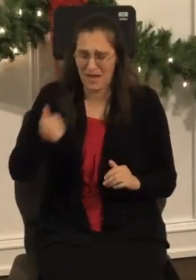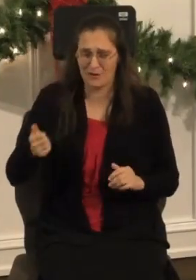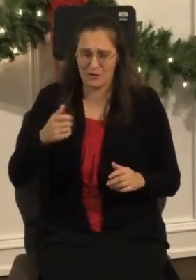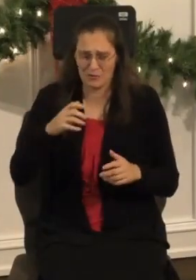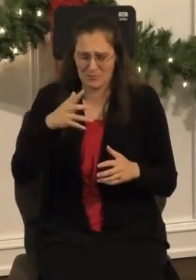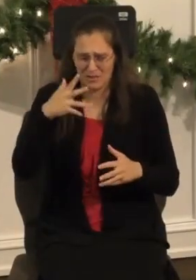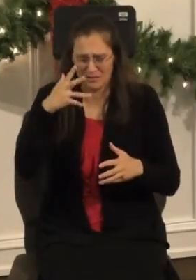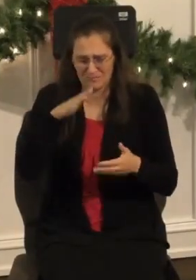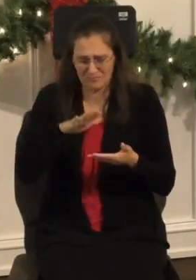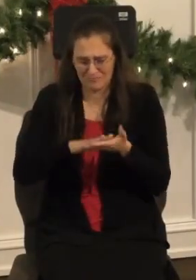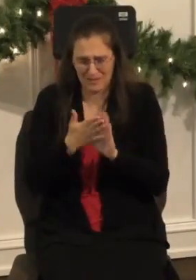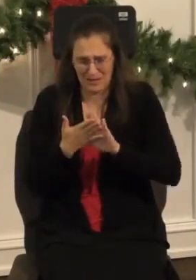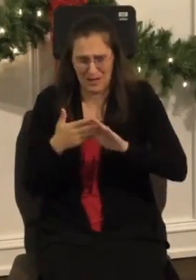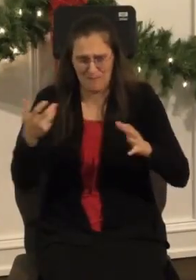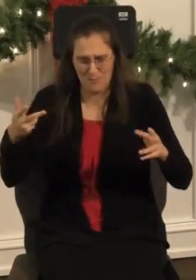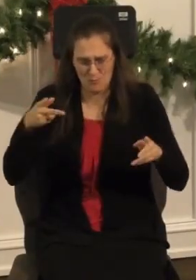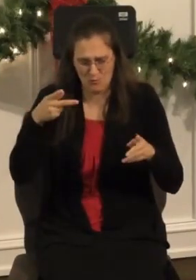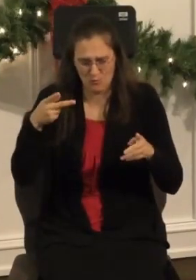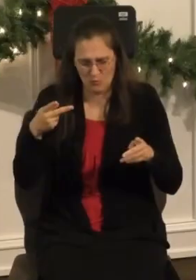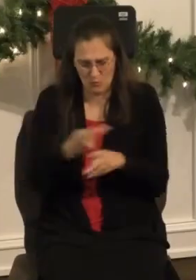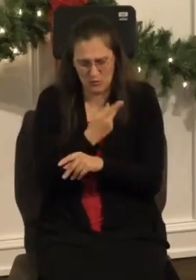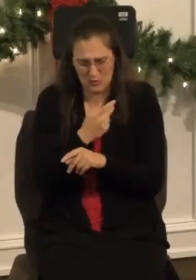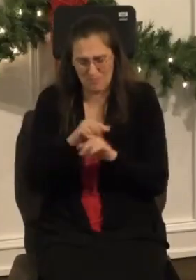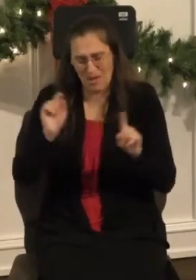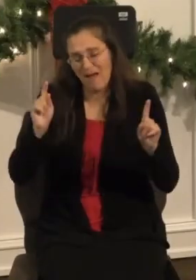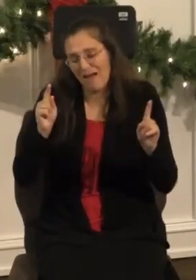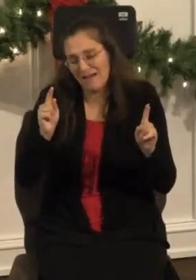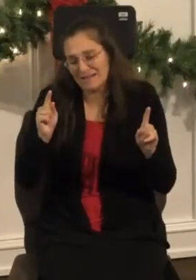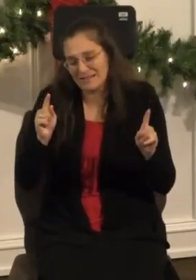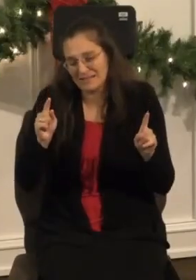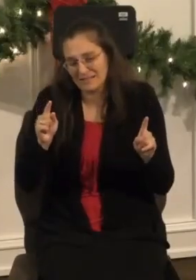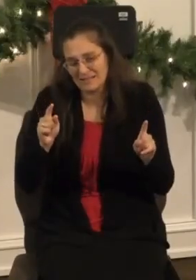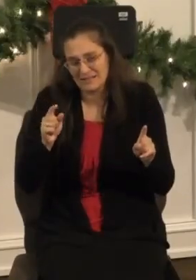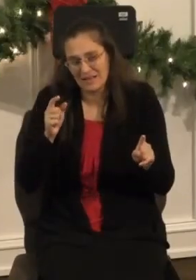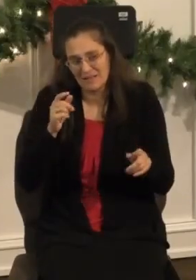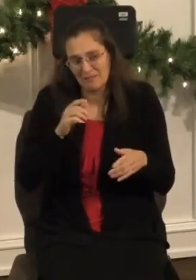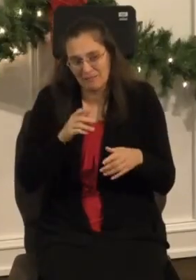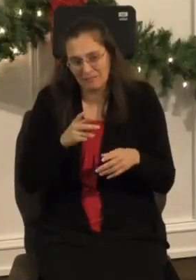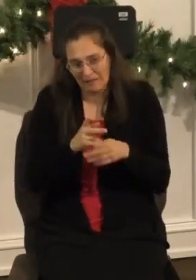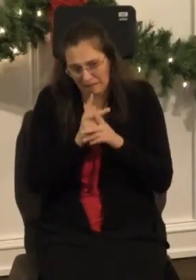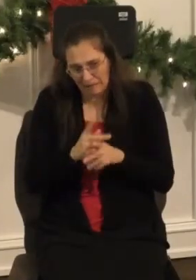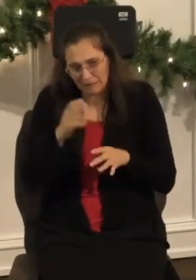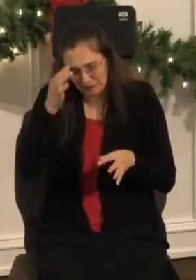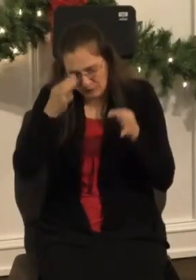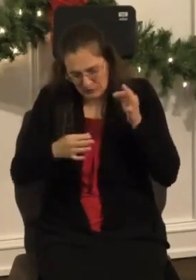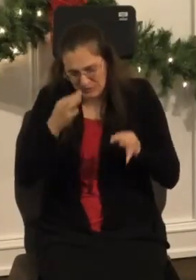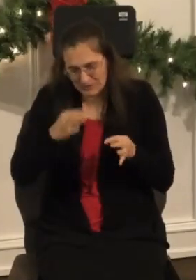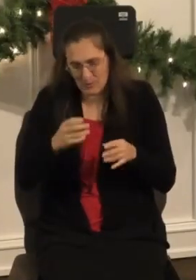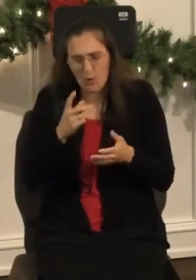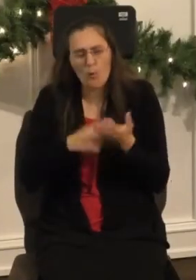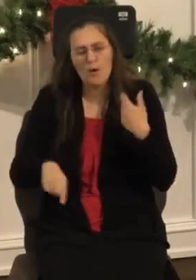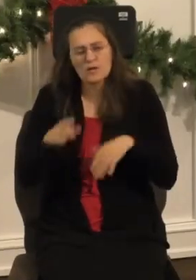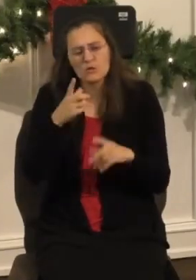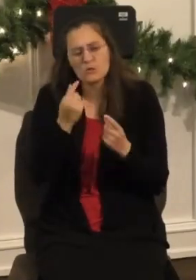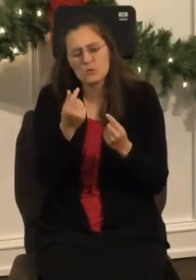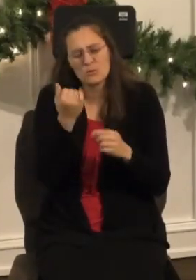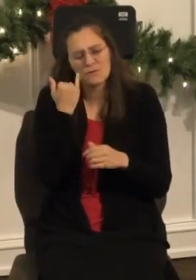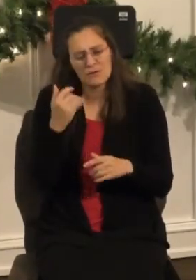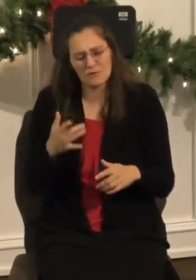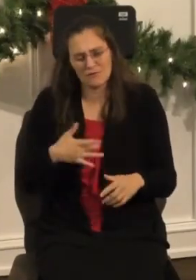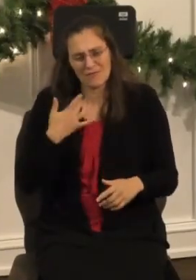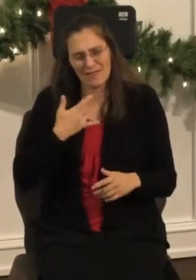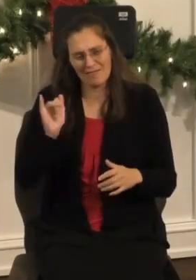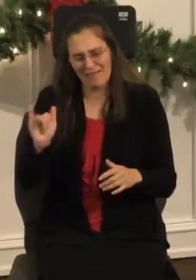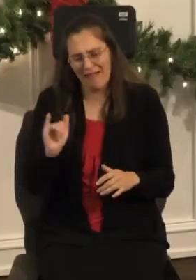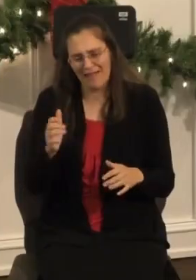to use judgment. But boy, what do you do when you just feel like screaming? Well, sometimes in life